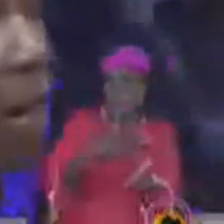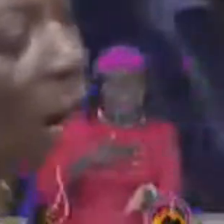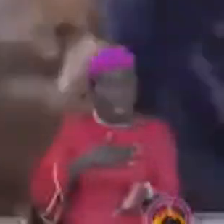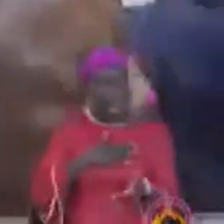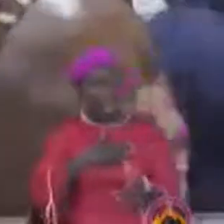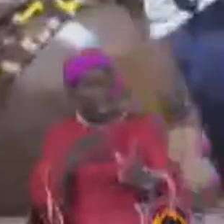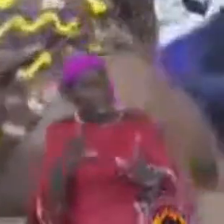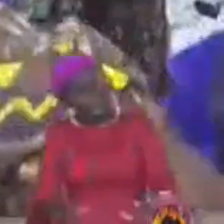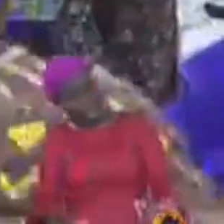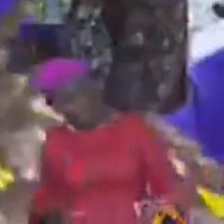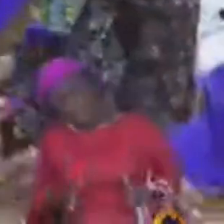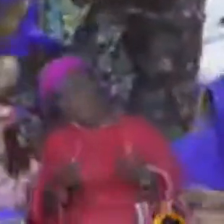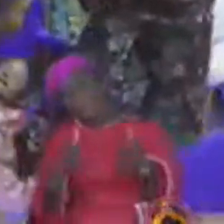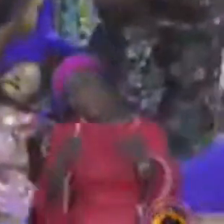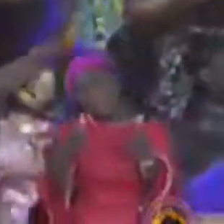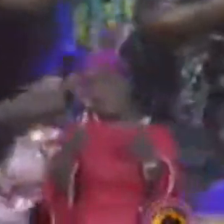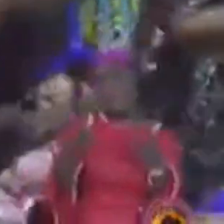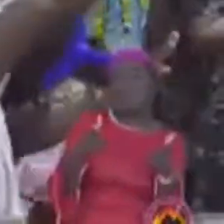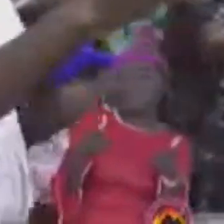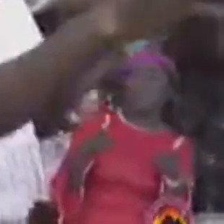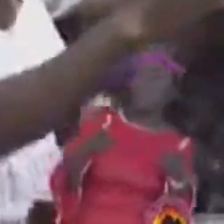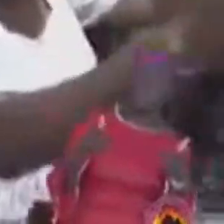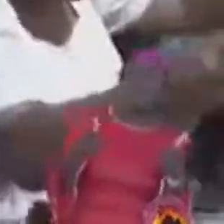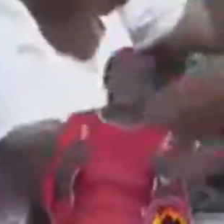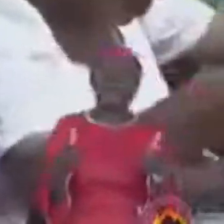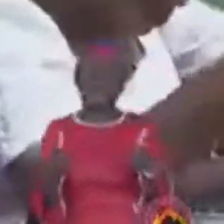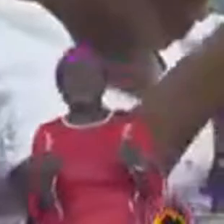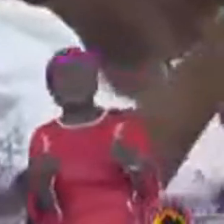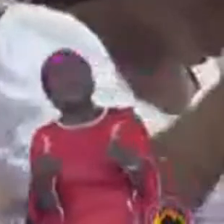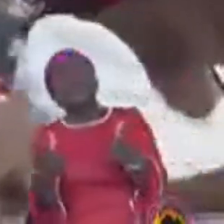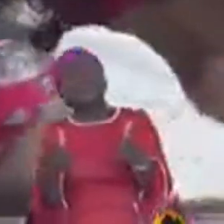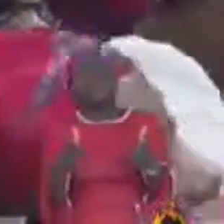holds my life. Sing it loud and clear.